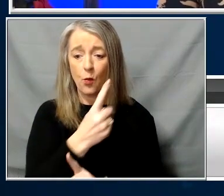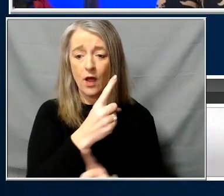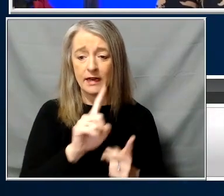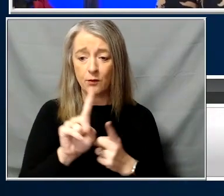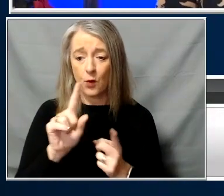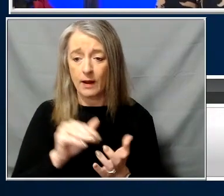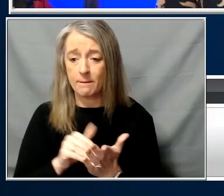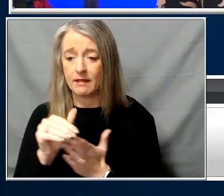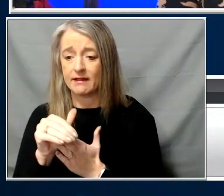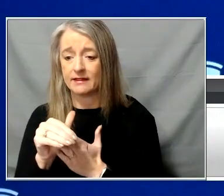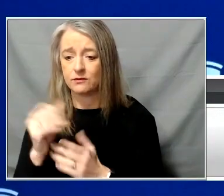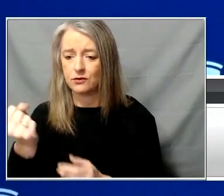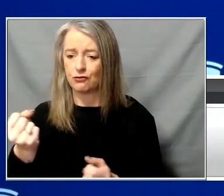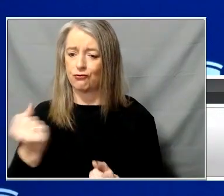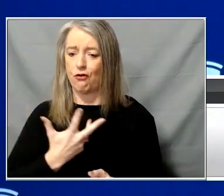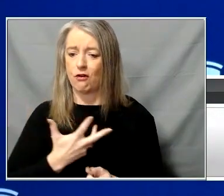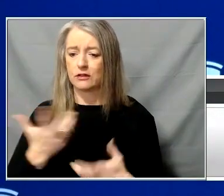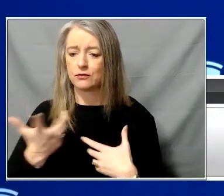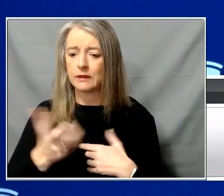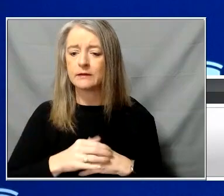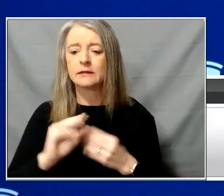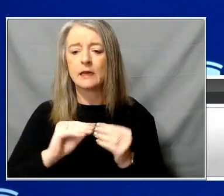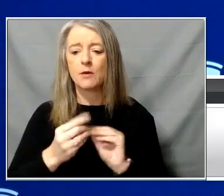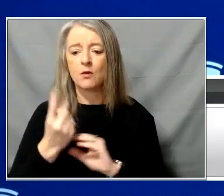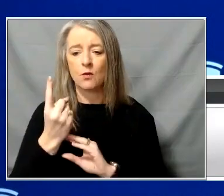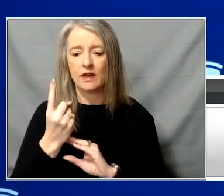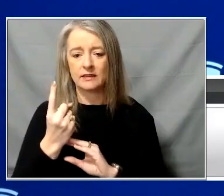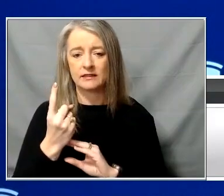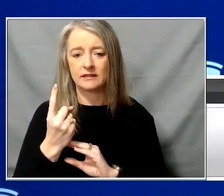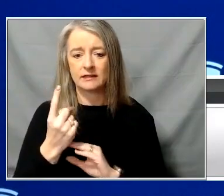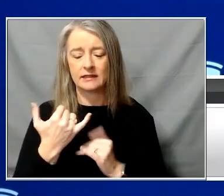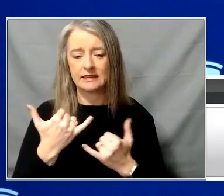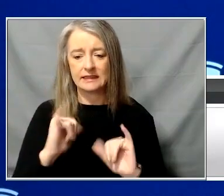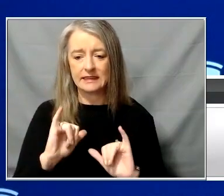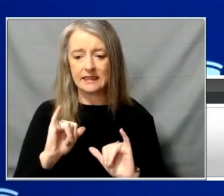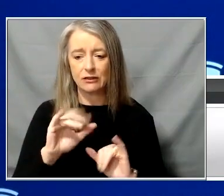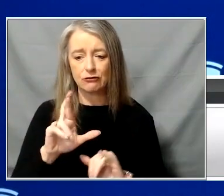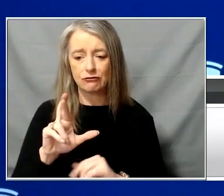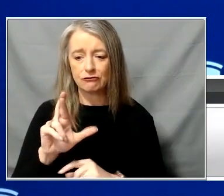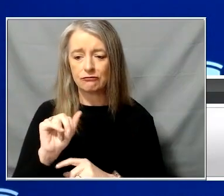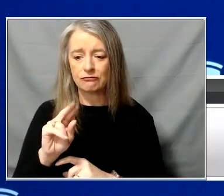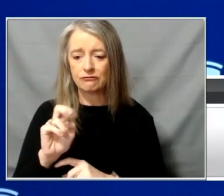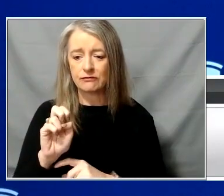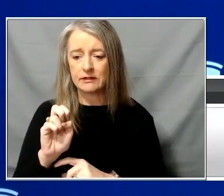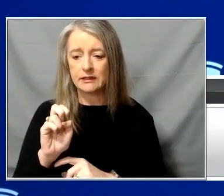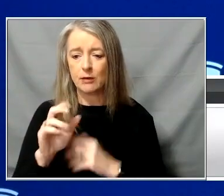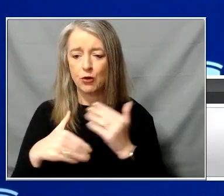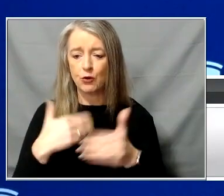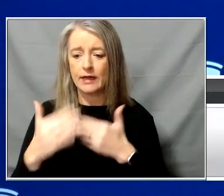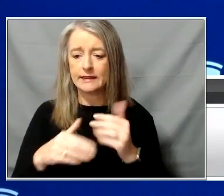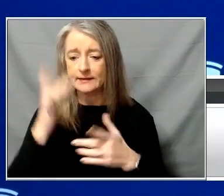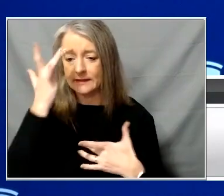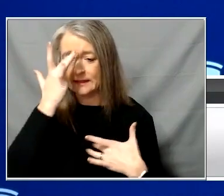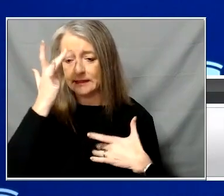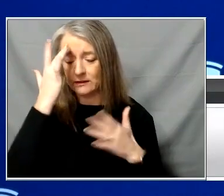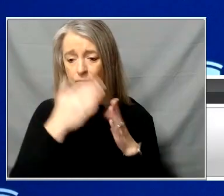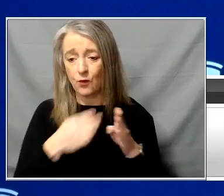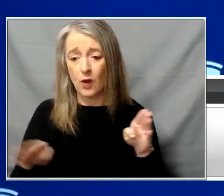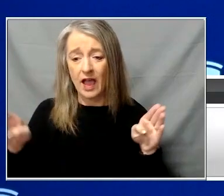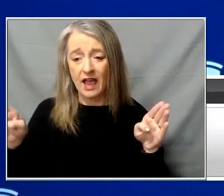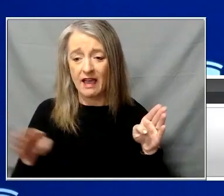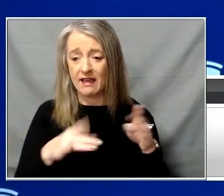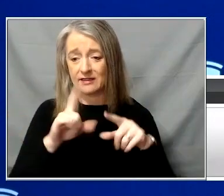it? Yeah, the number 1 in a million, again, it still remains extremely rare, but it's a progressive disease with a wide variety of symptoms. So sometimes